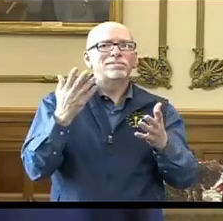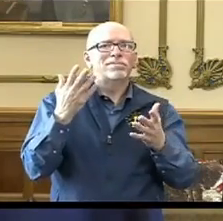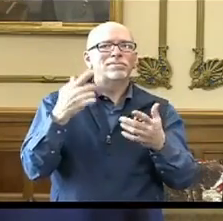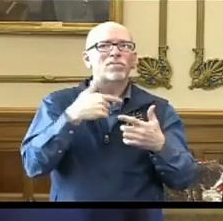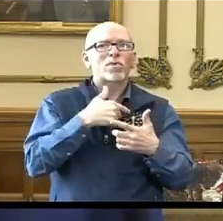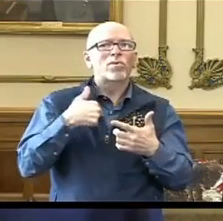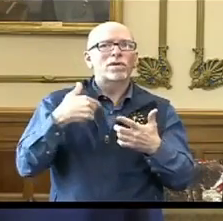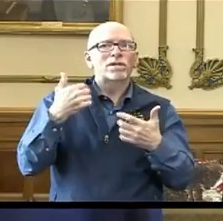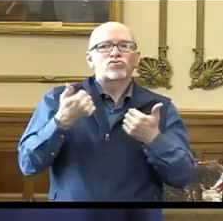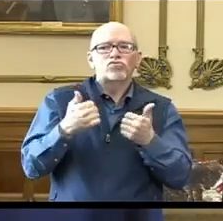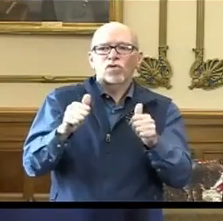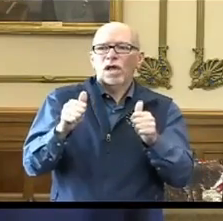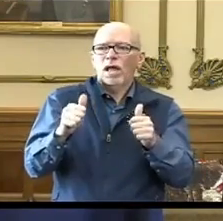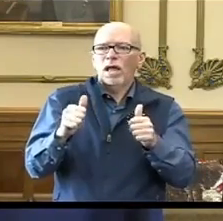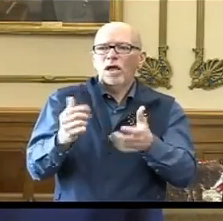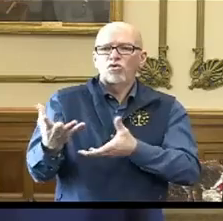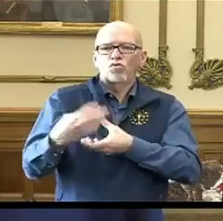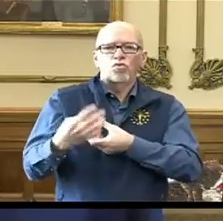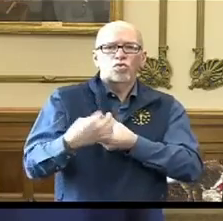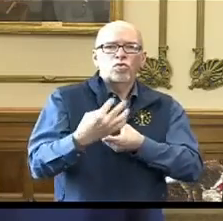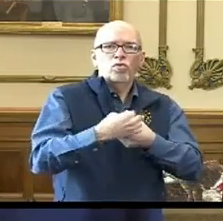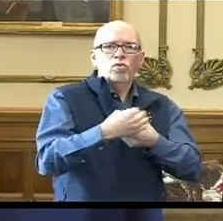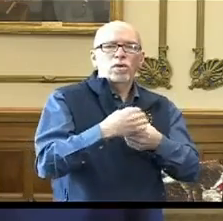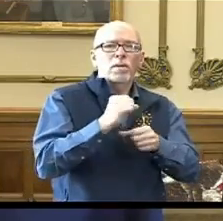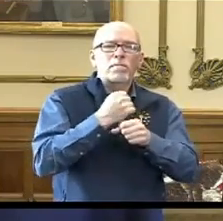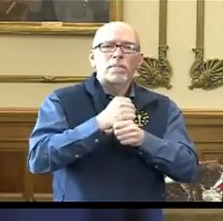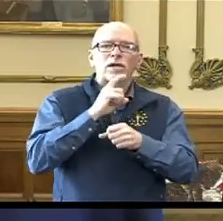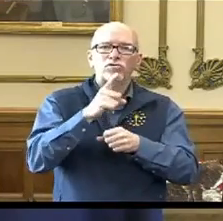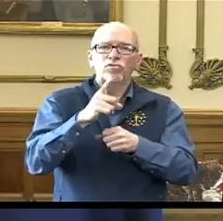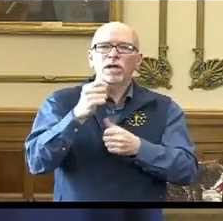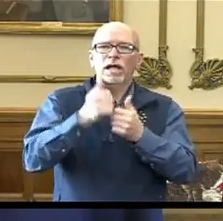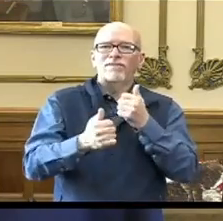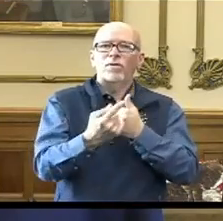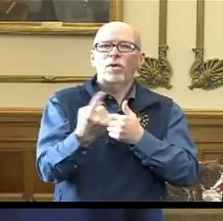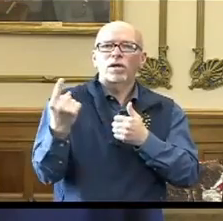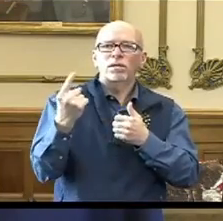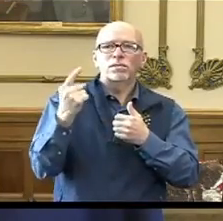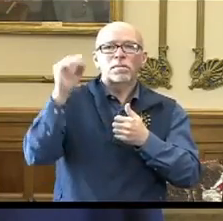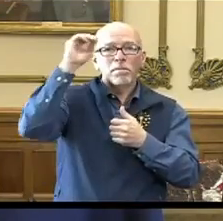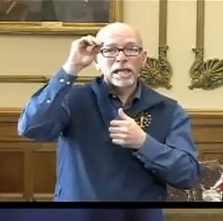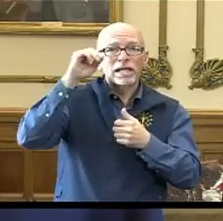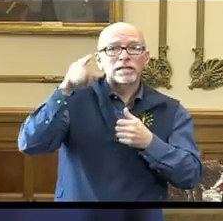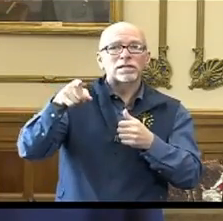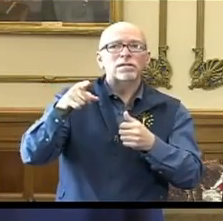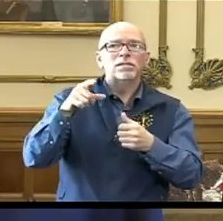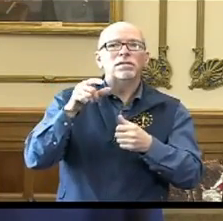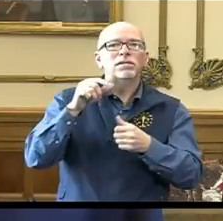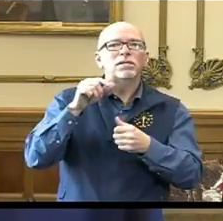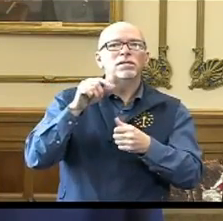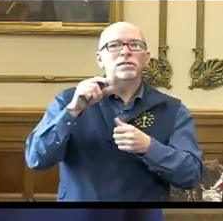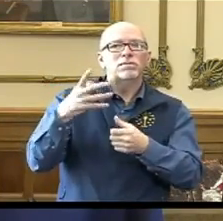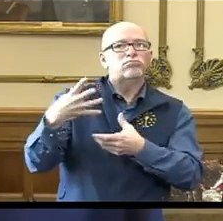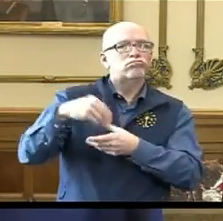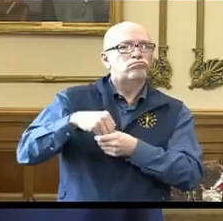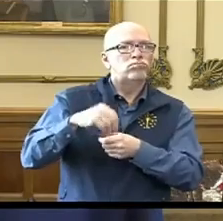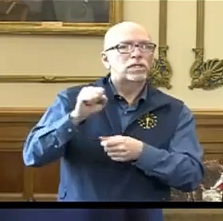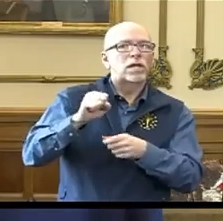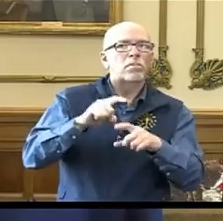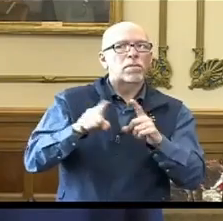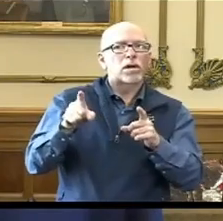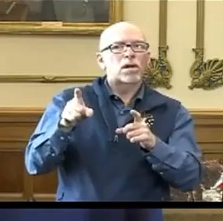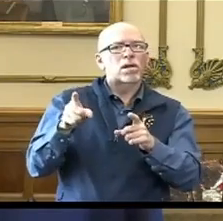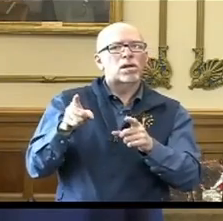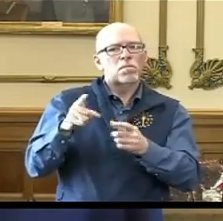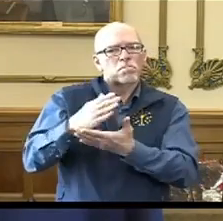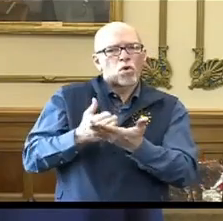We're trying to include and make sure that everyone's opinion is obviously not just a factor, but a